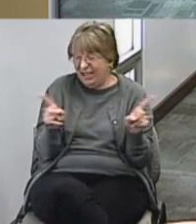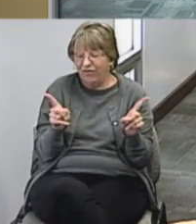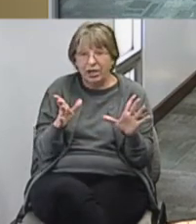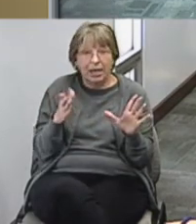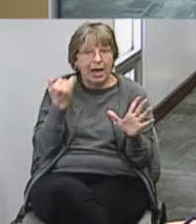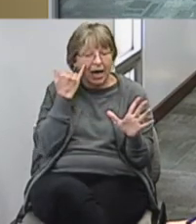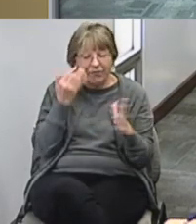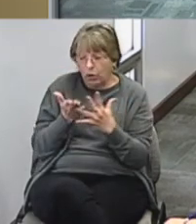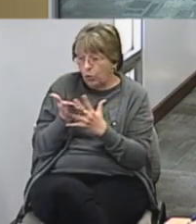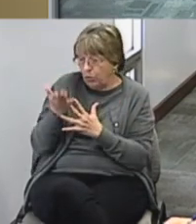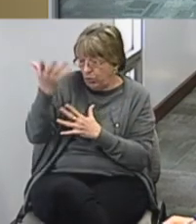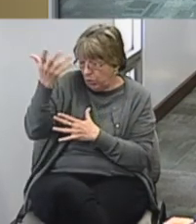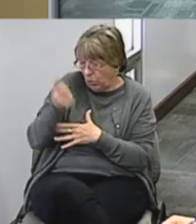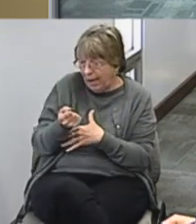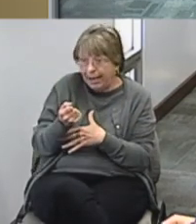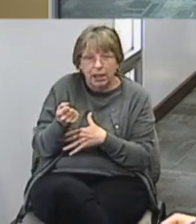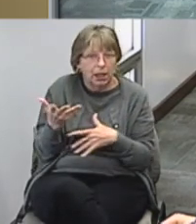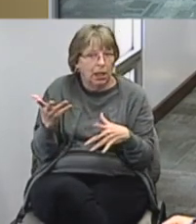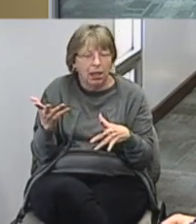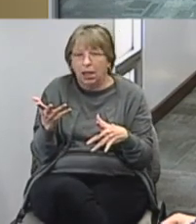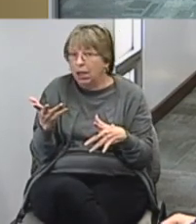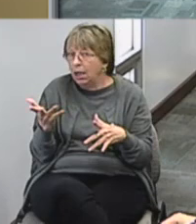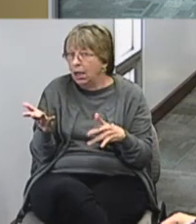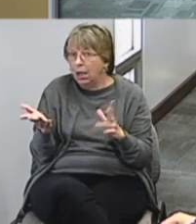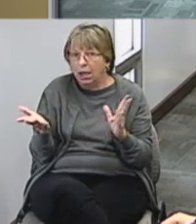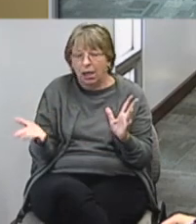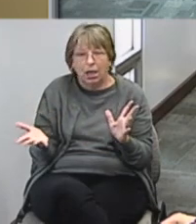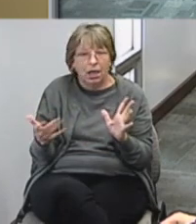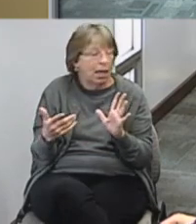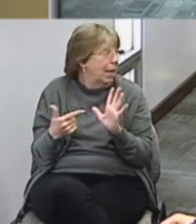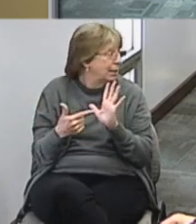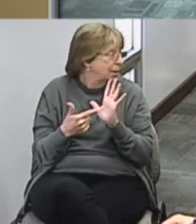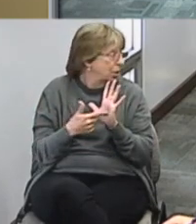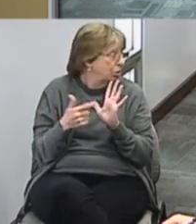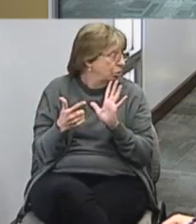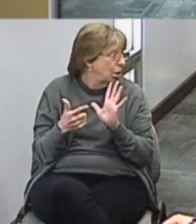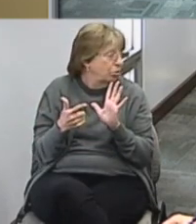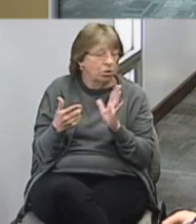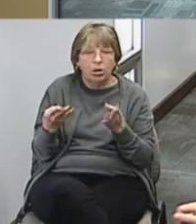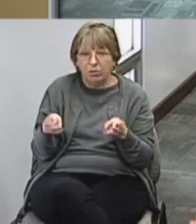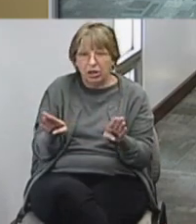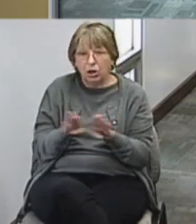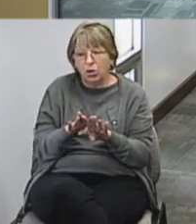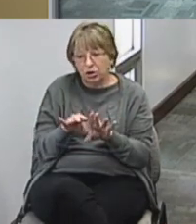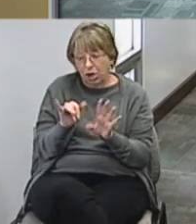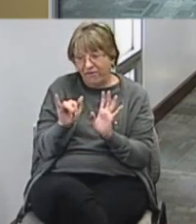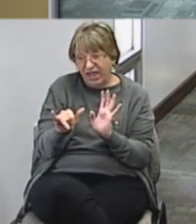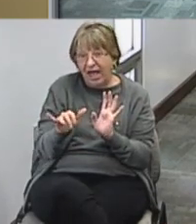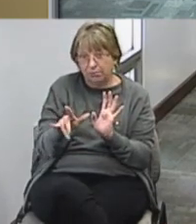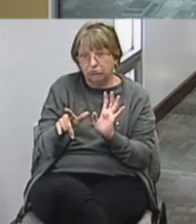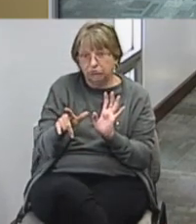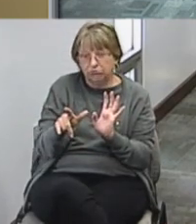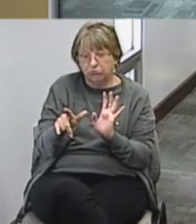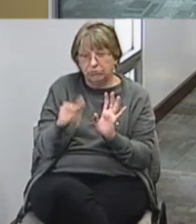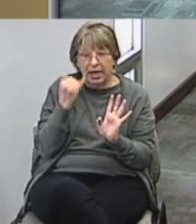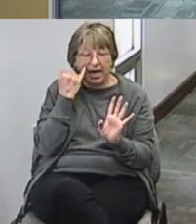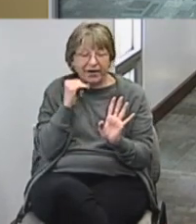go through the grant, it would be as this shows, closing that off, yeah. If we